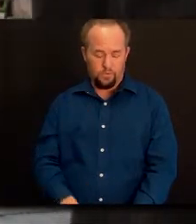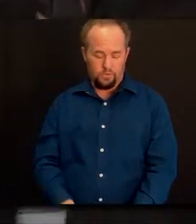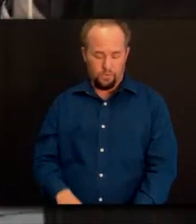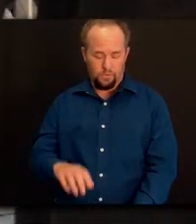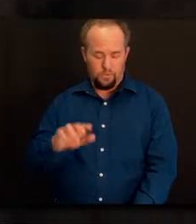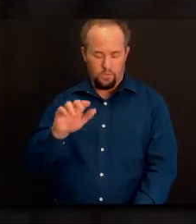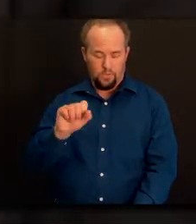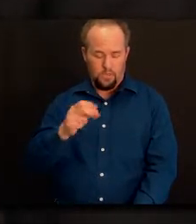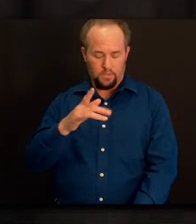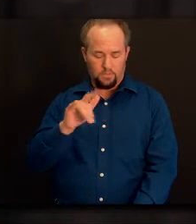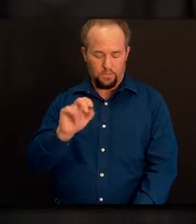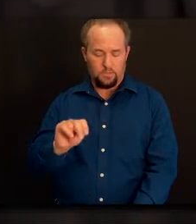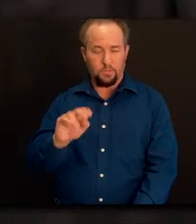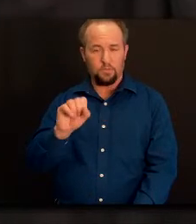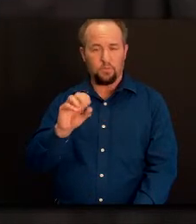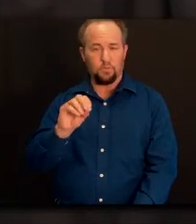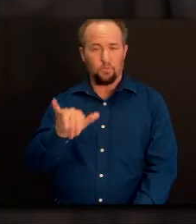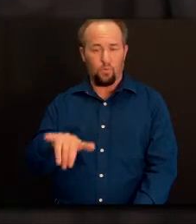Ashlyn Emma Soy.